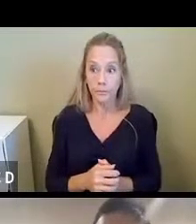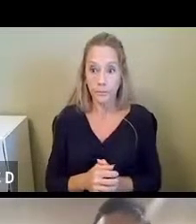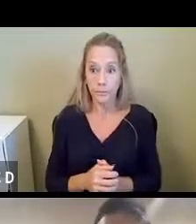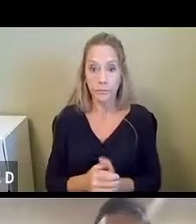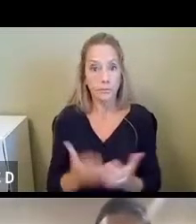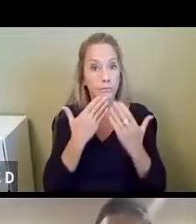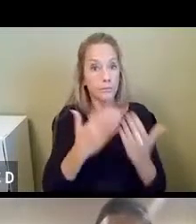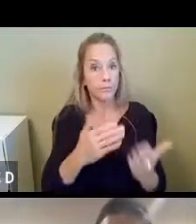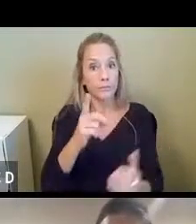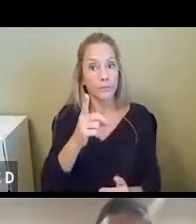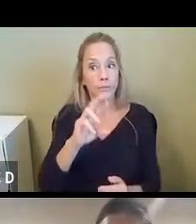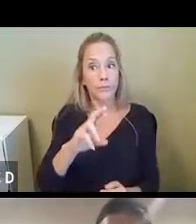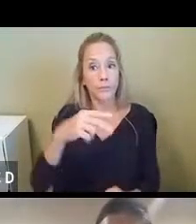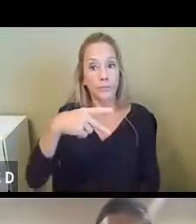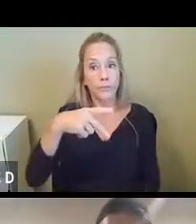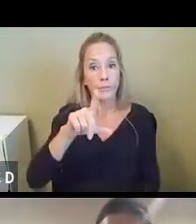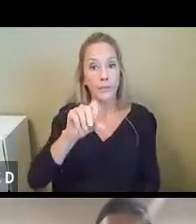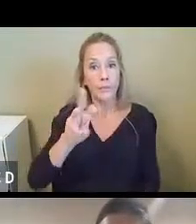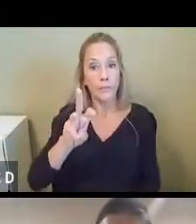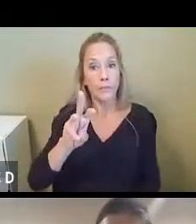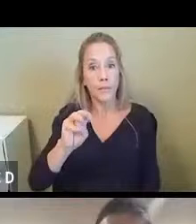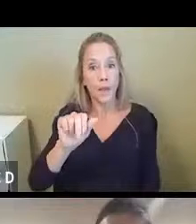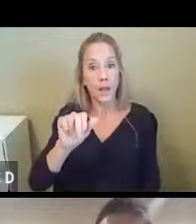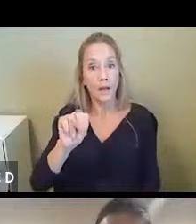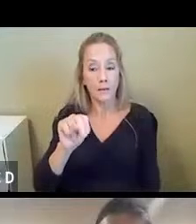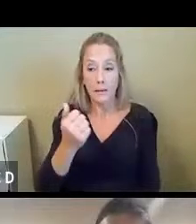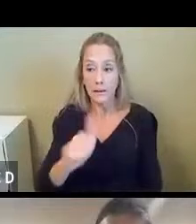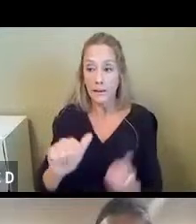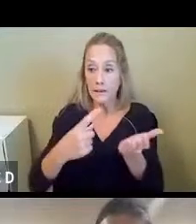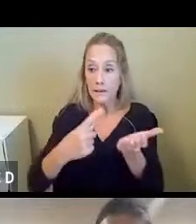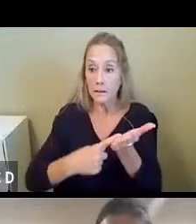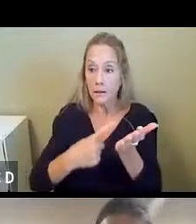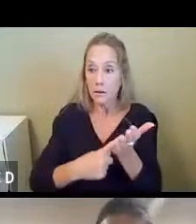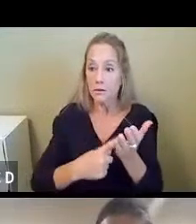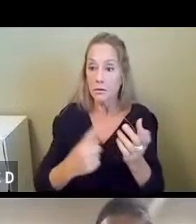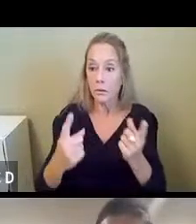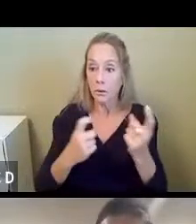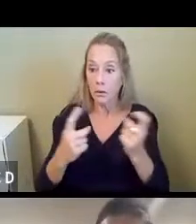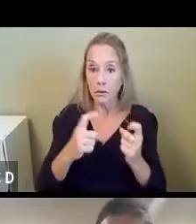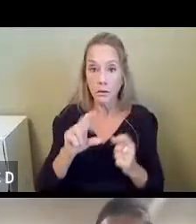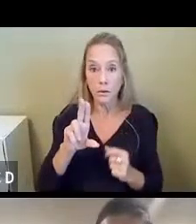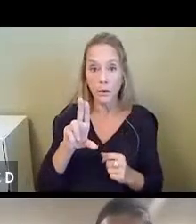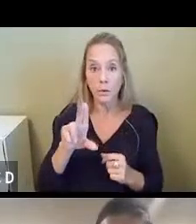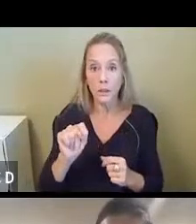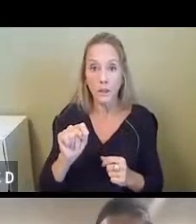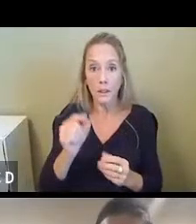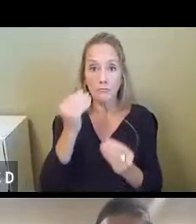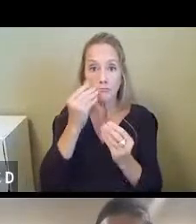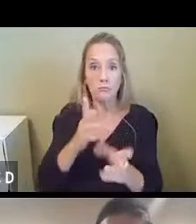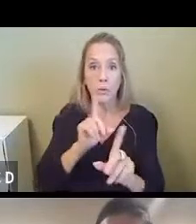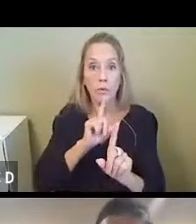Thank you, Dr. Plowman. Any discussion, questions on UT's report?